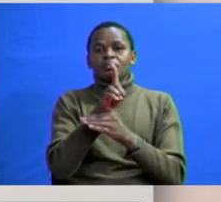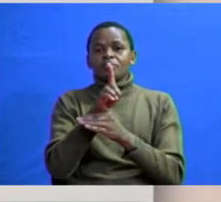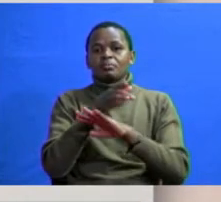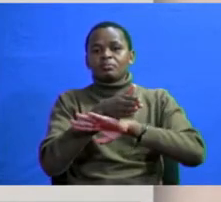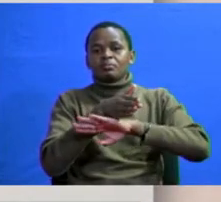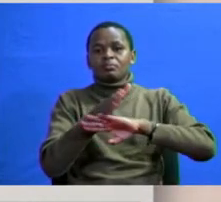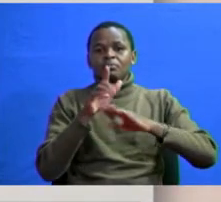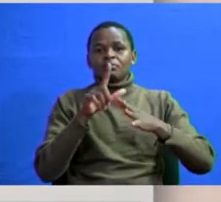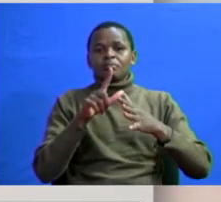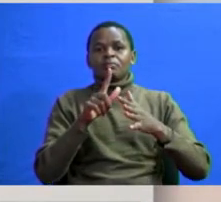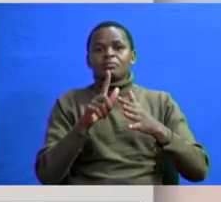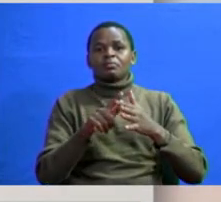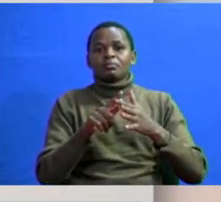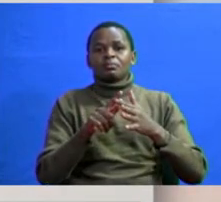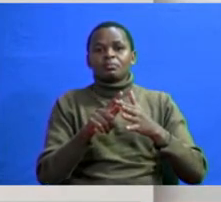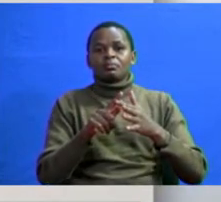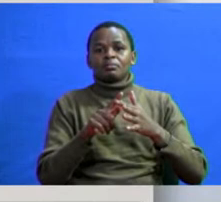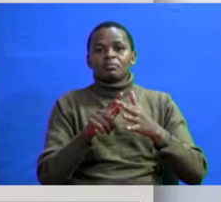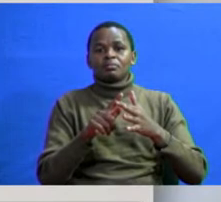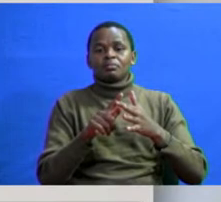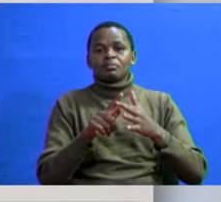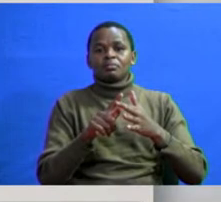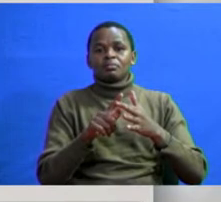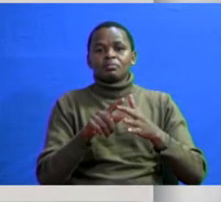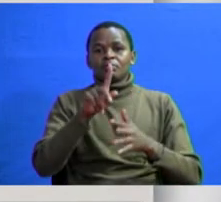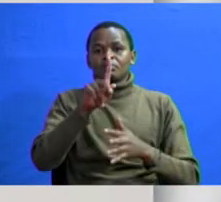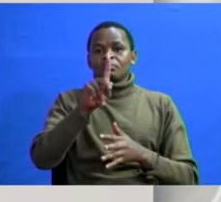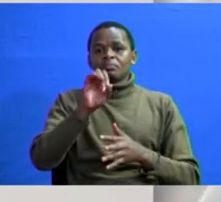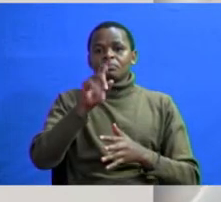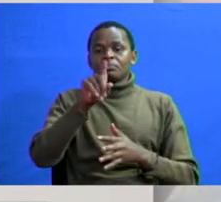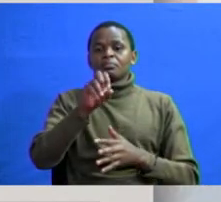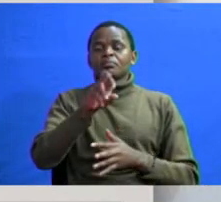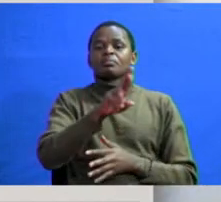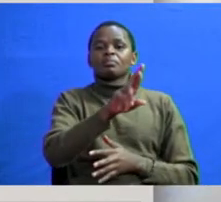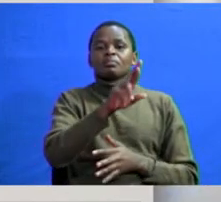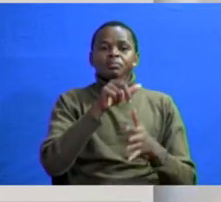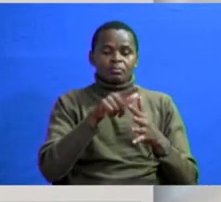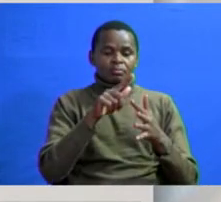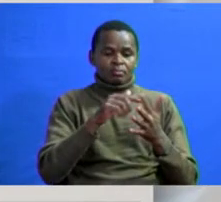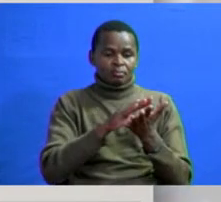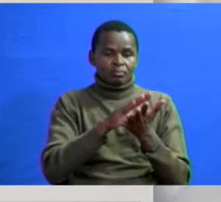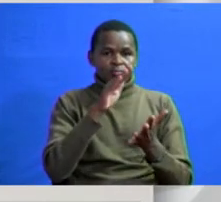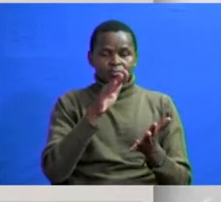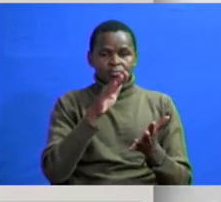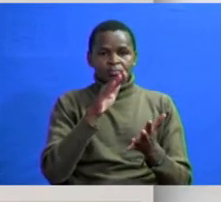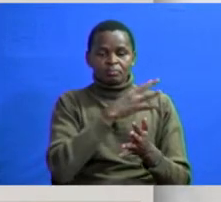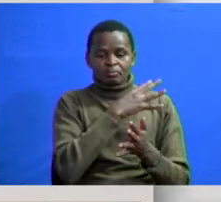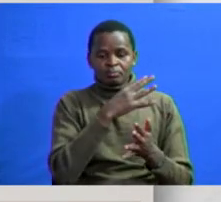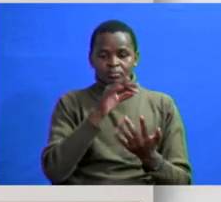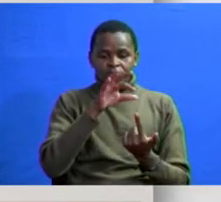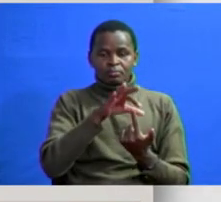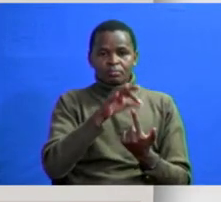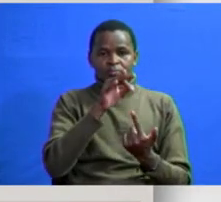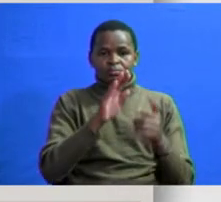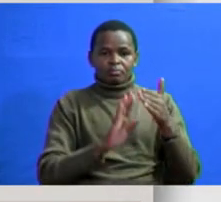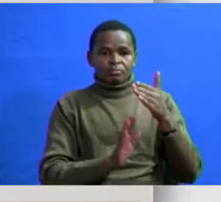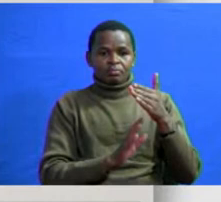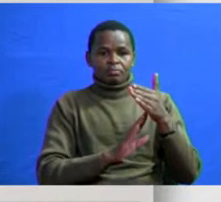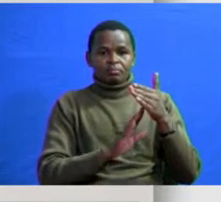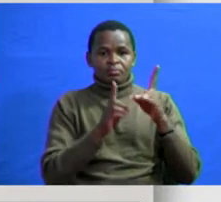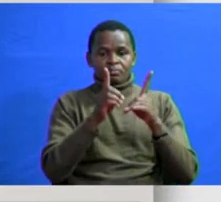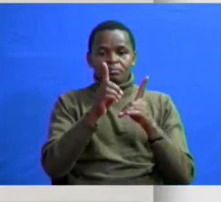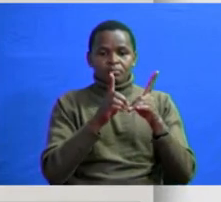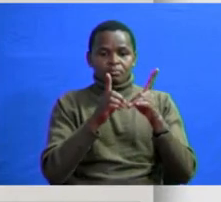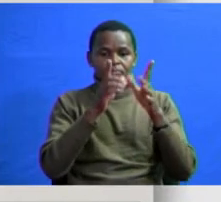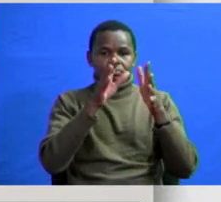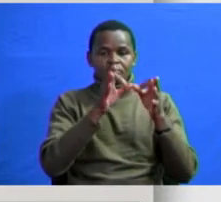Security Command. Colonel Sylvester Kipkoril Chilchir has been promoted to Brigadier and appointed Deputy Director,